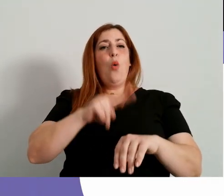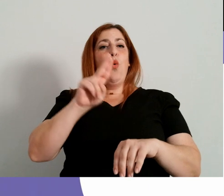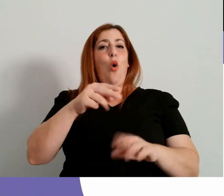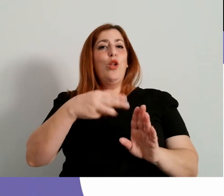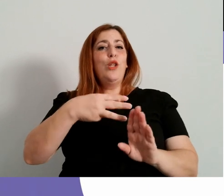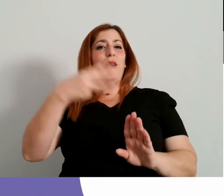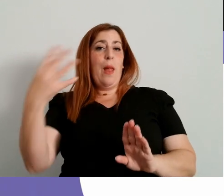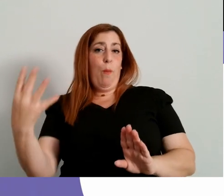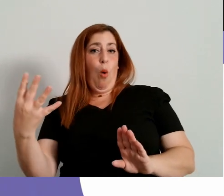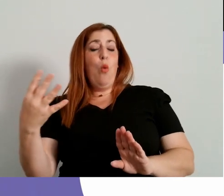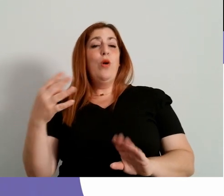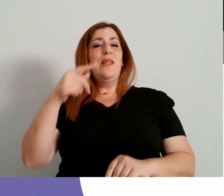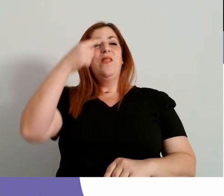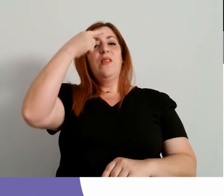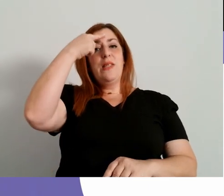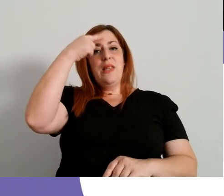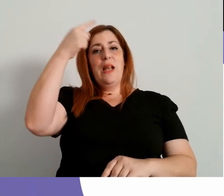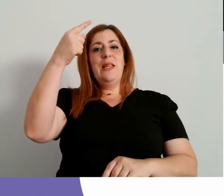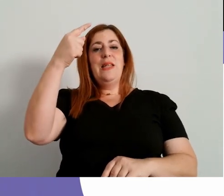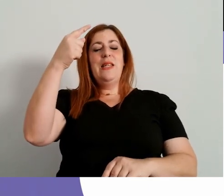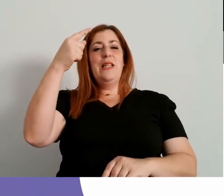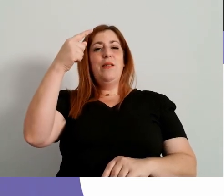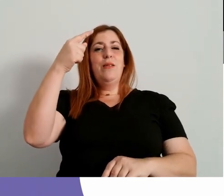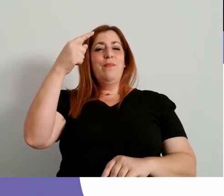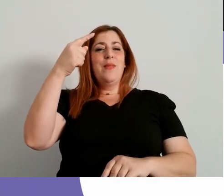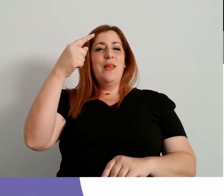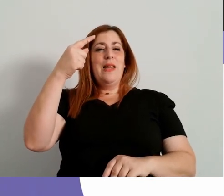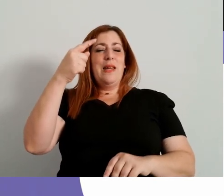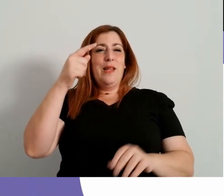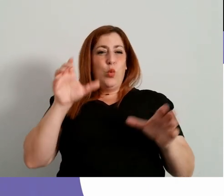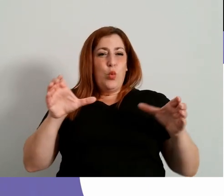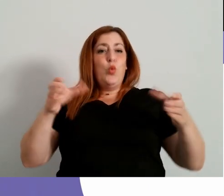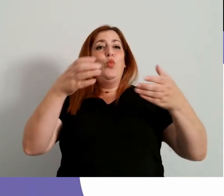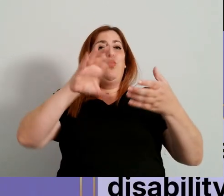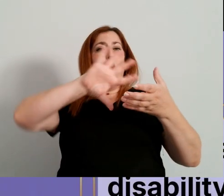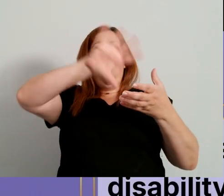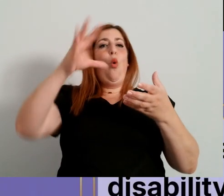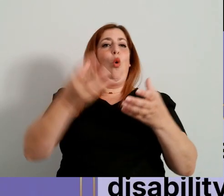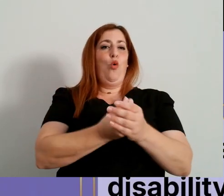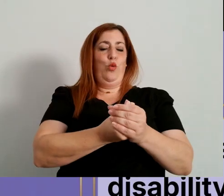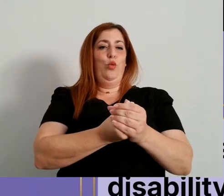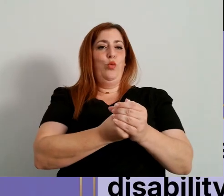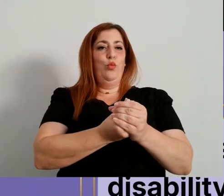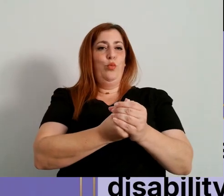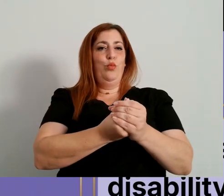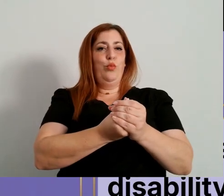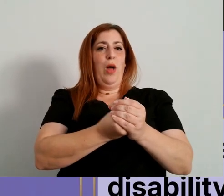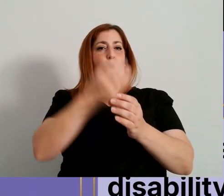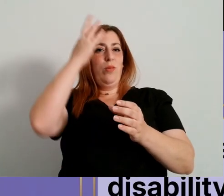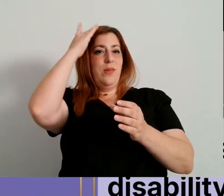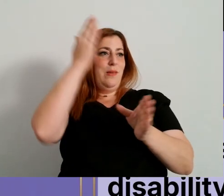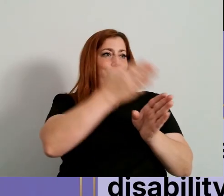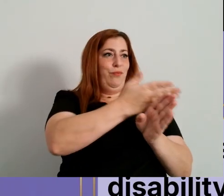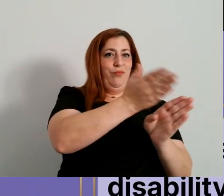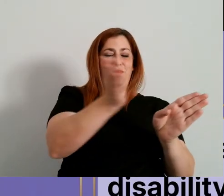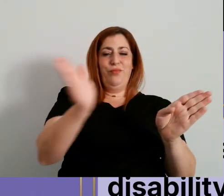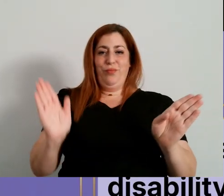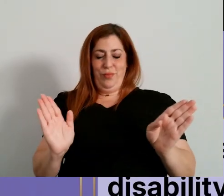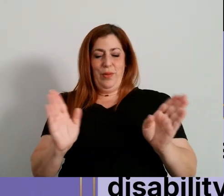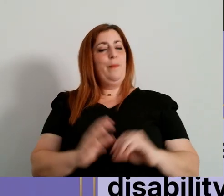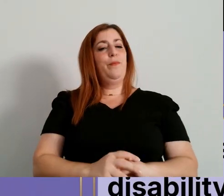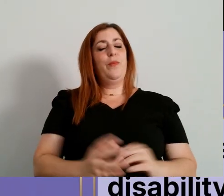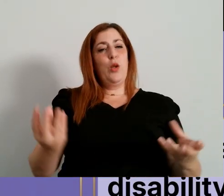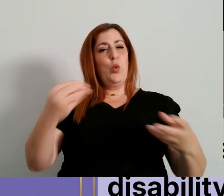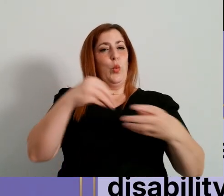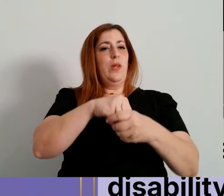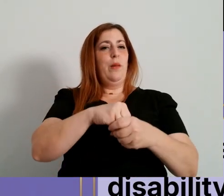well. So a little bit of that. Again, if there's any questions, feel free to put them in the